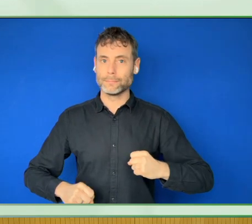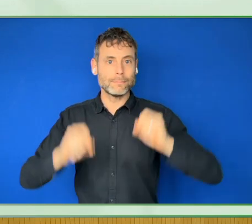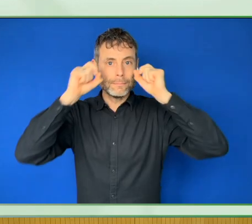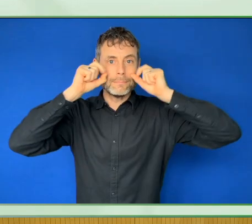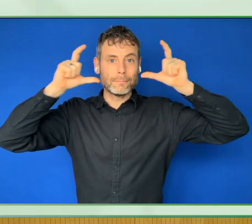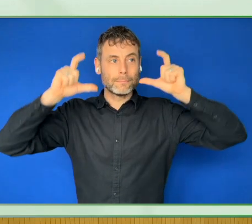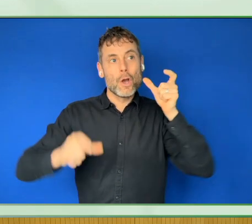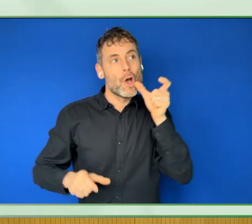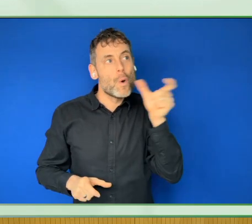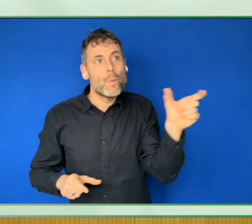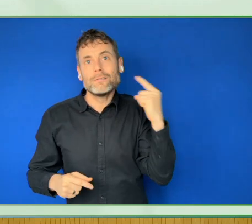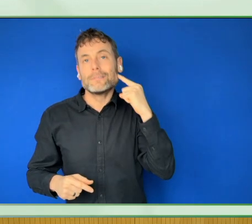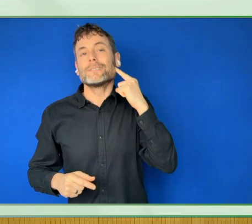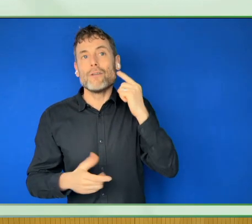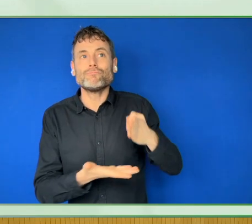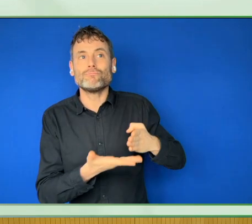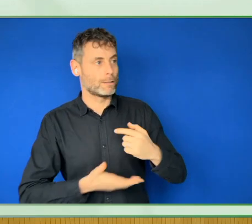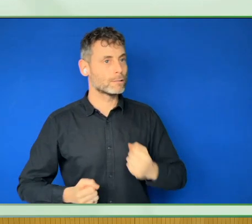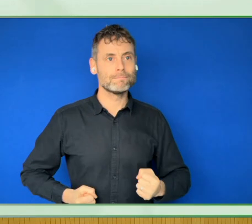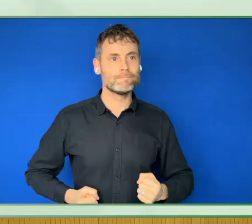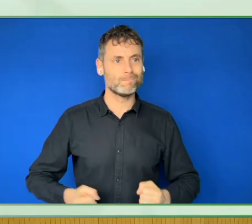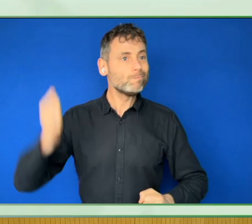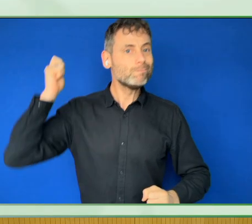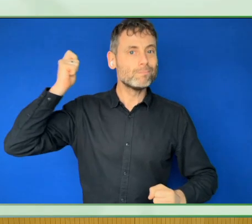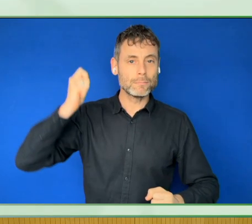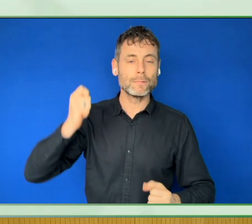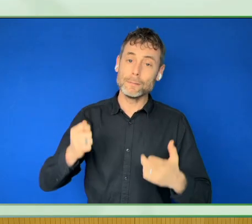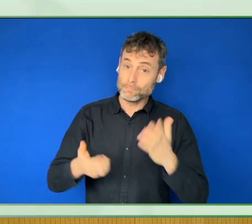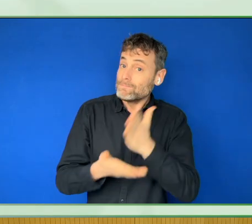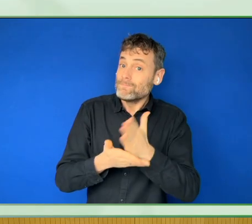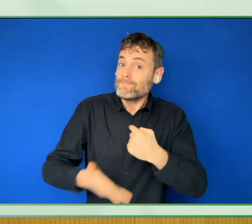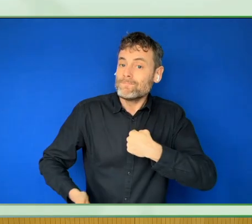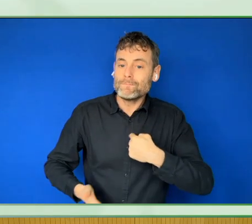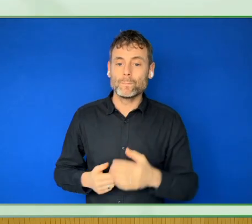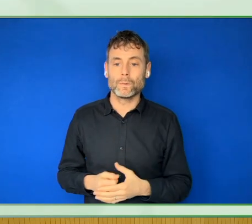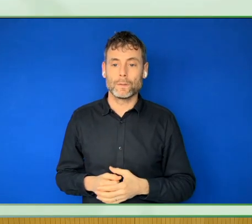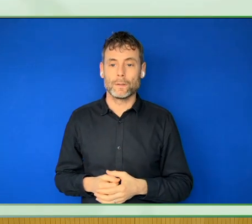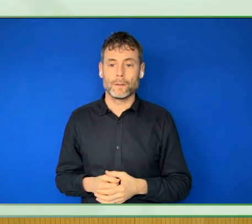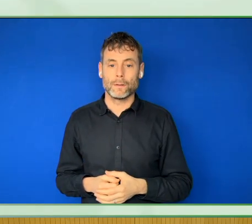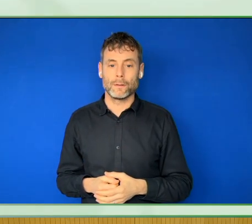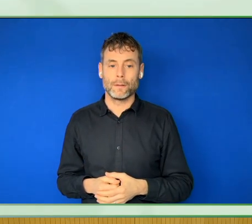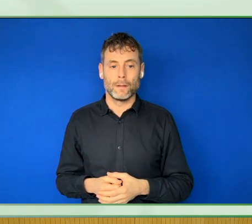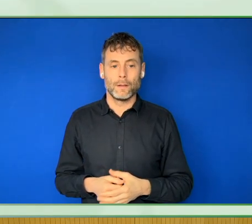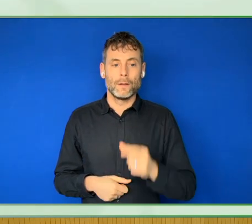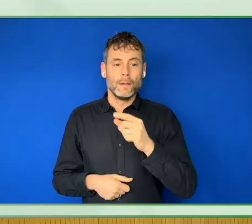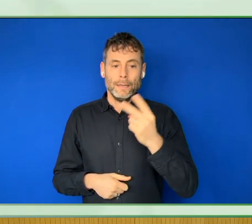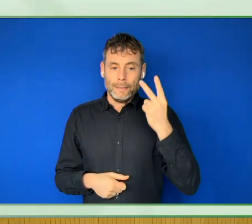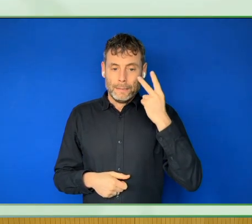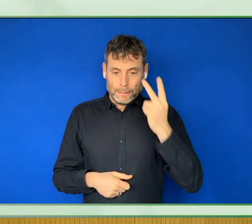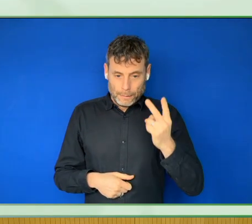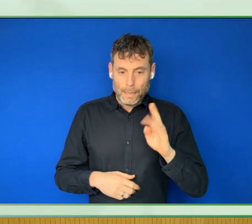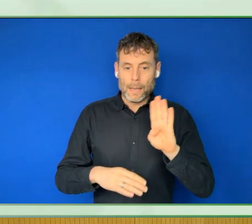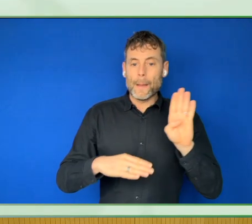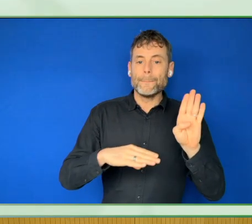businesses put resource and attention to begin with, sometimes when they have issues around compliance, when they have